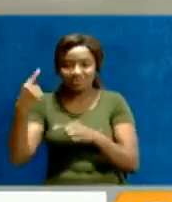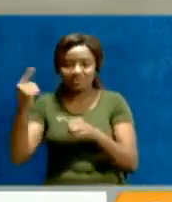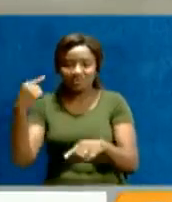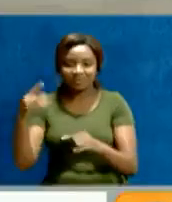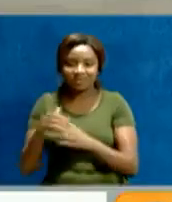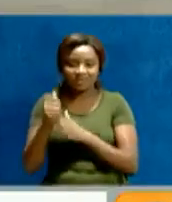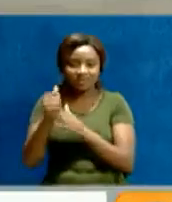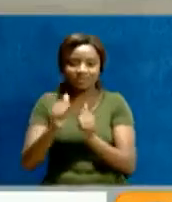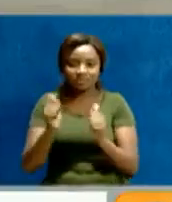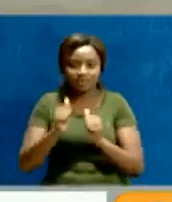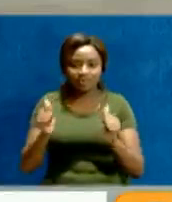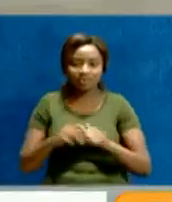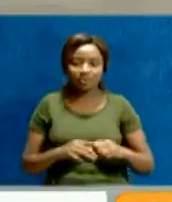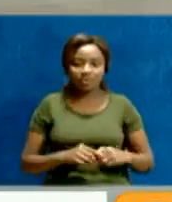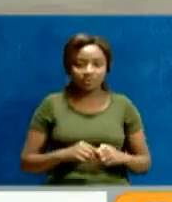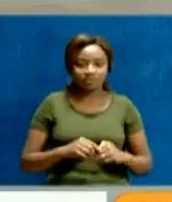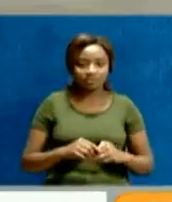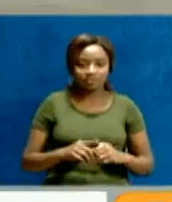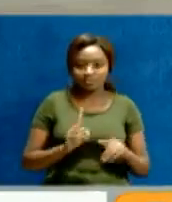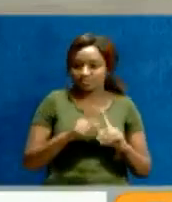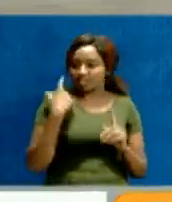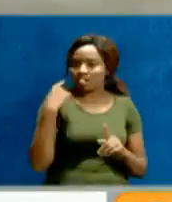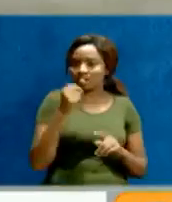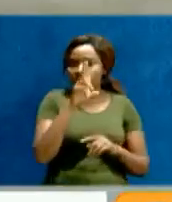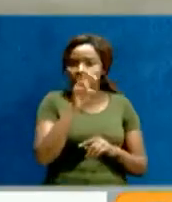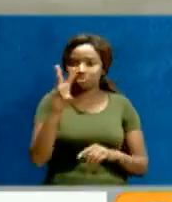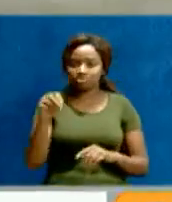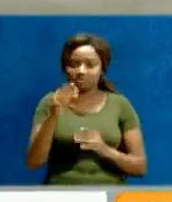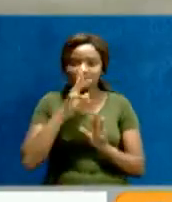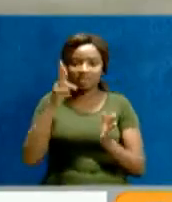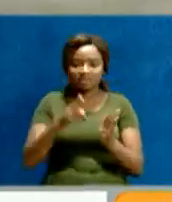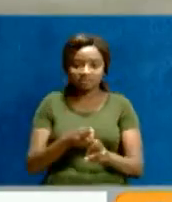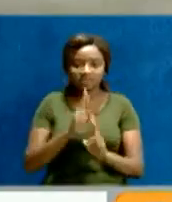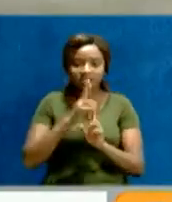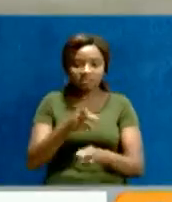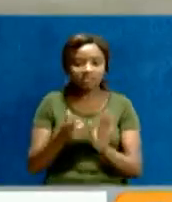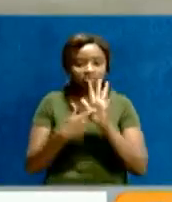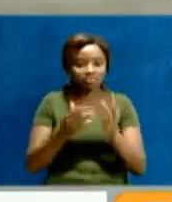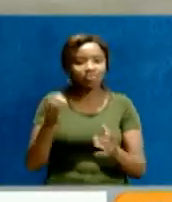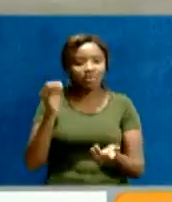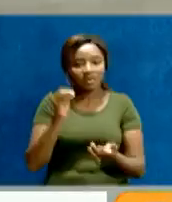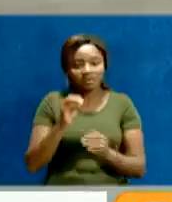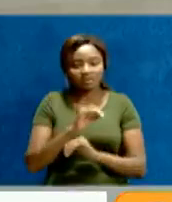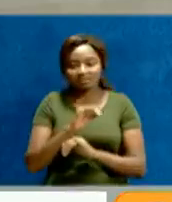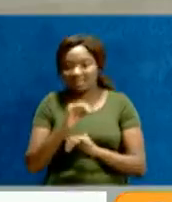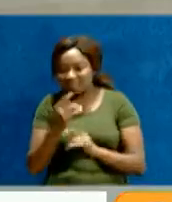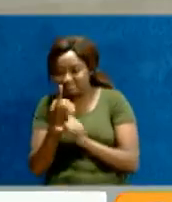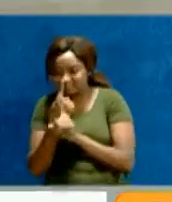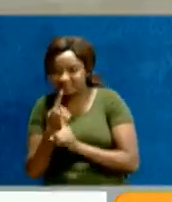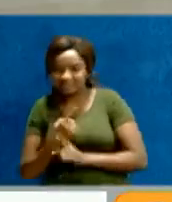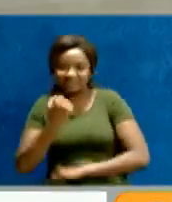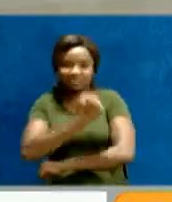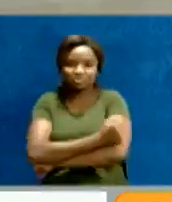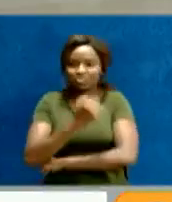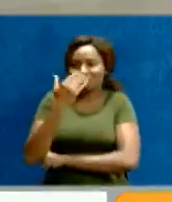as a result of the KCPE national examinations. Now, the recently released 2020 KCPE results shining the spotlight on little-known schools in various parts